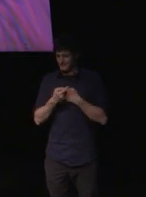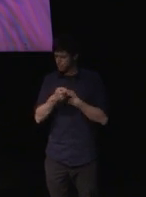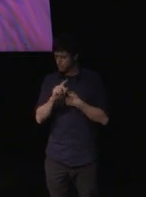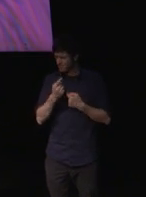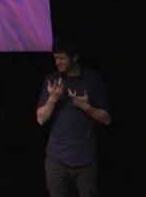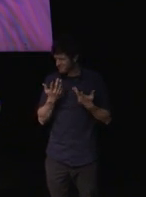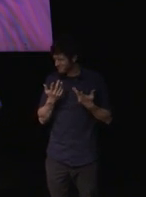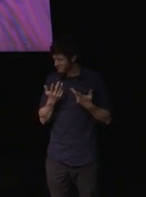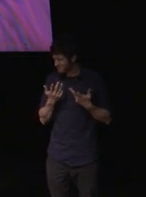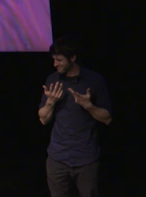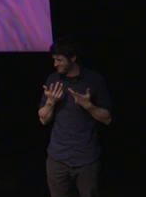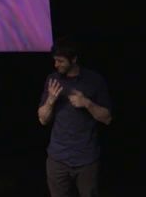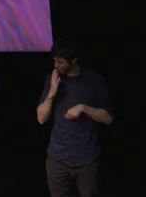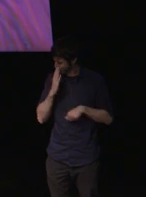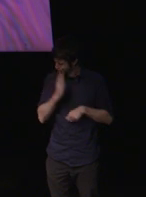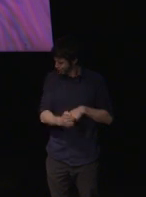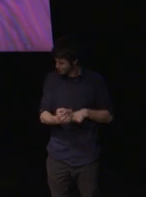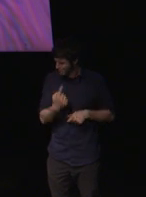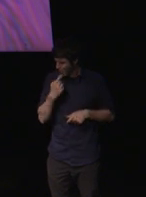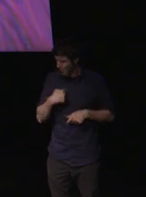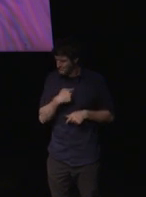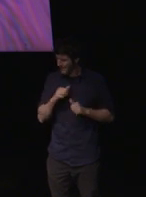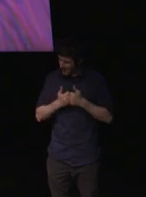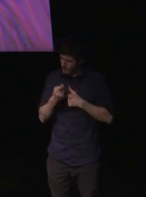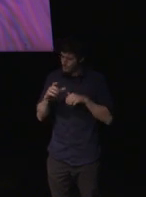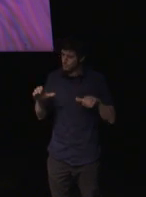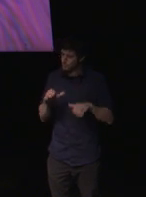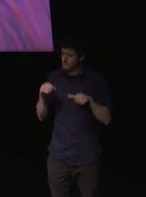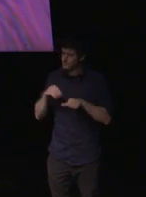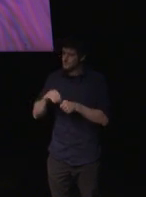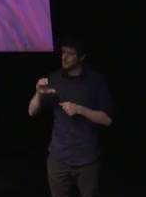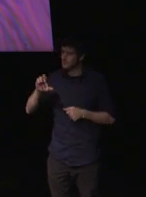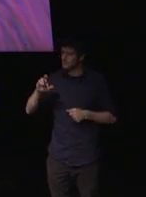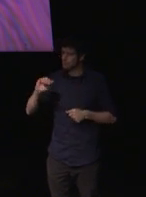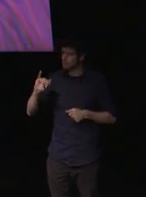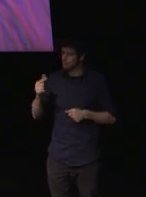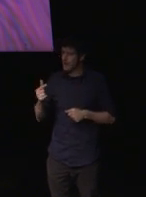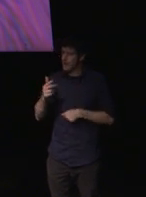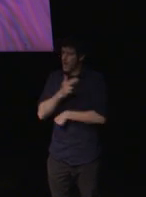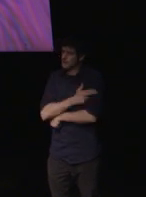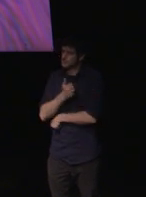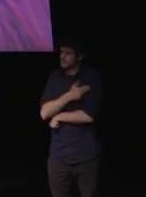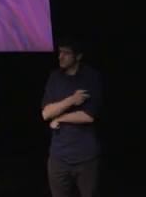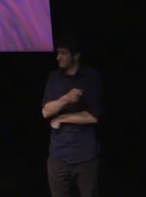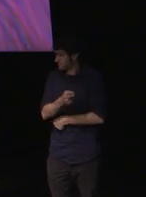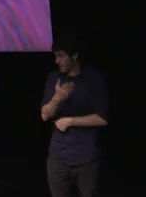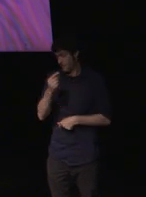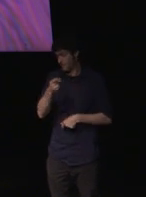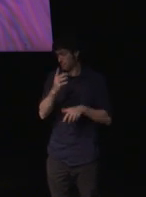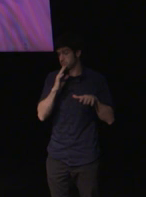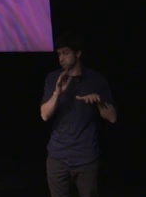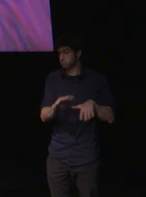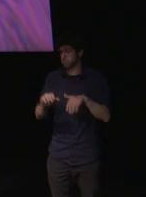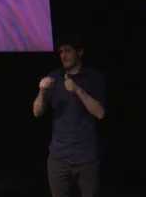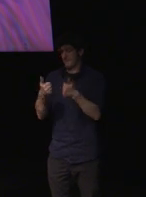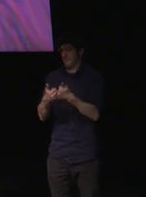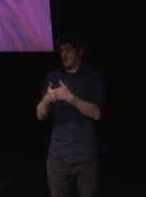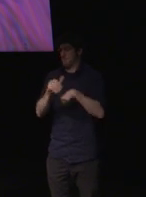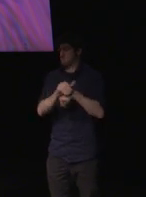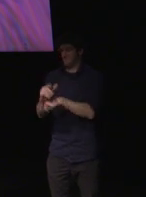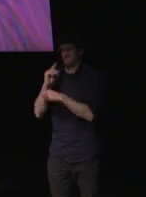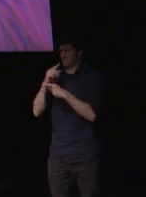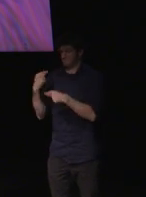deal with and told us how they do it in Craig Hospital. And they've been running game nights with their patients for years. So her wisdom